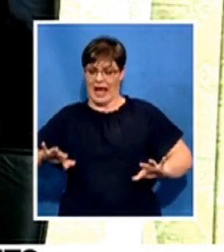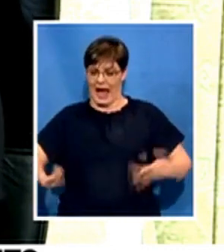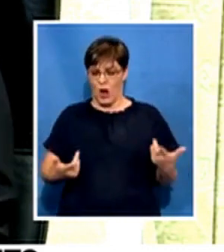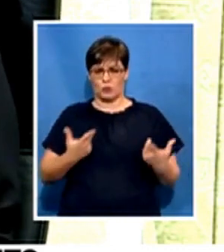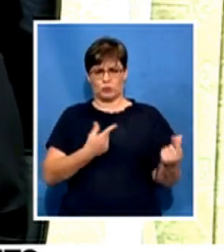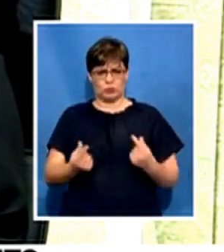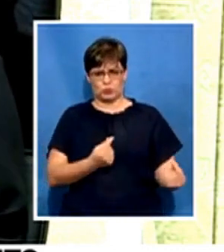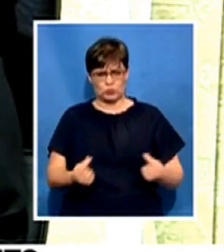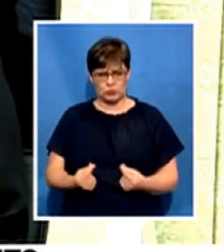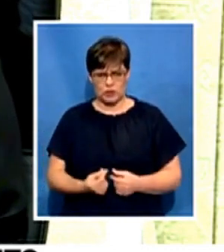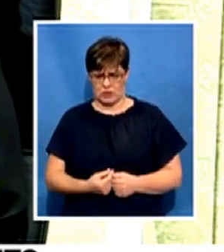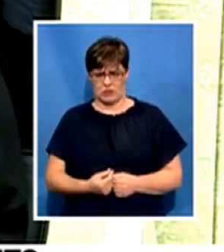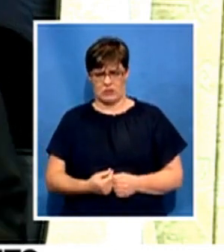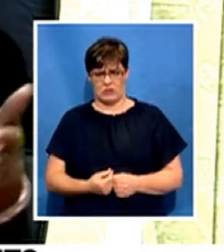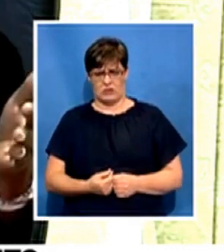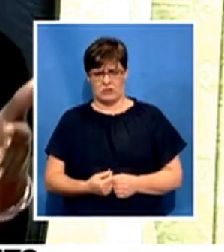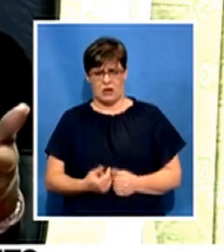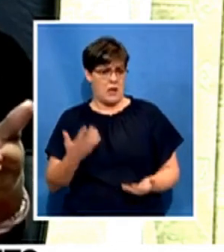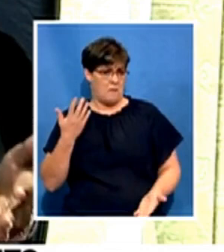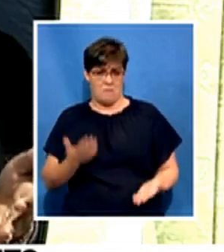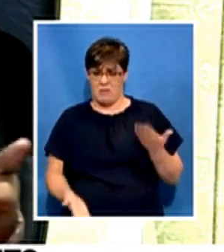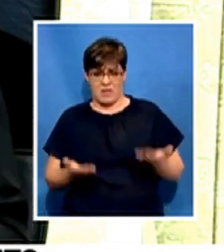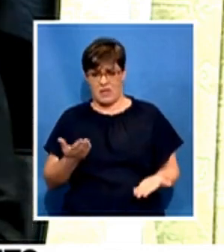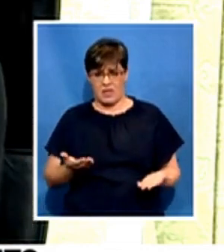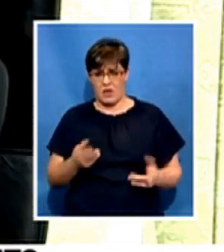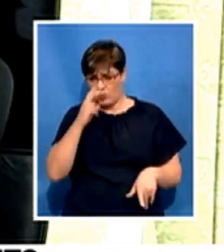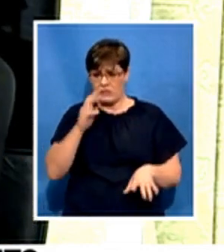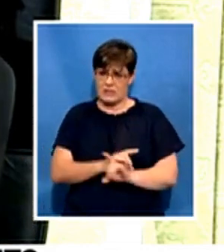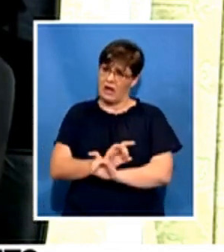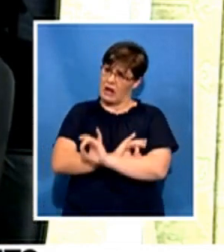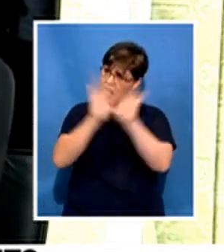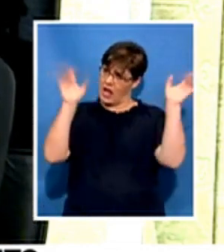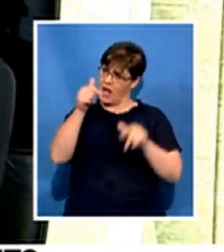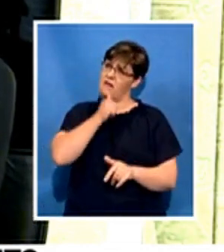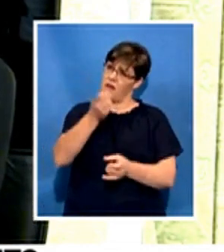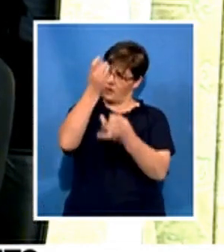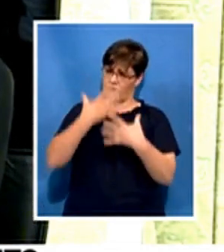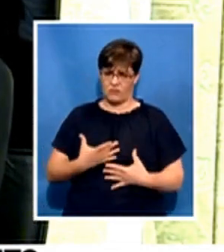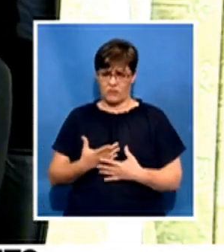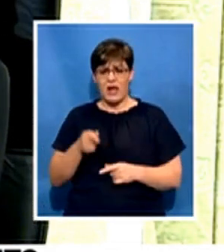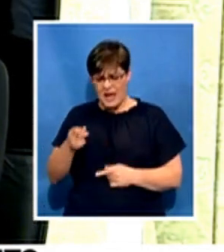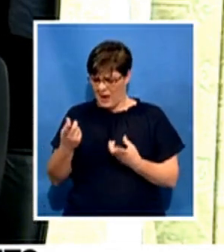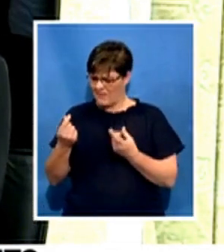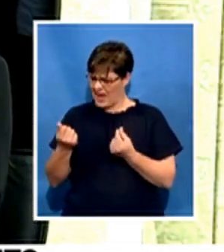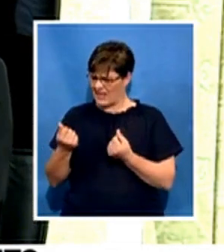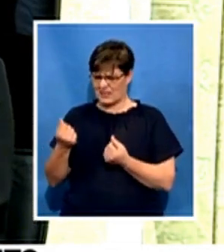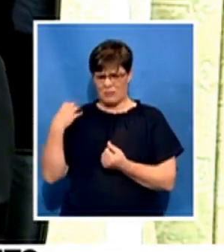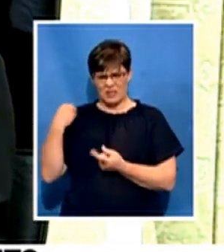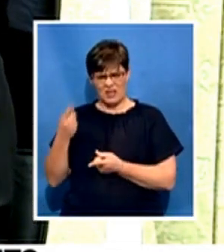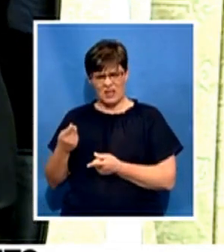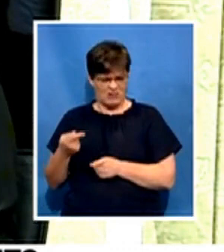Perhaps we need more clarity from him. He's speaking as the finance minister, so what is going to happen to these ministers that